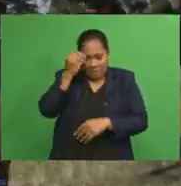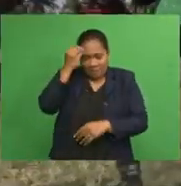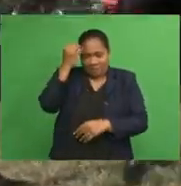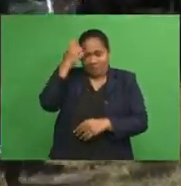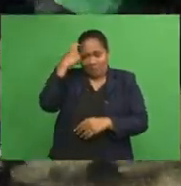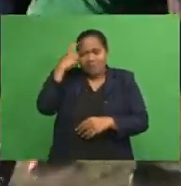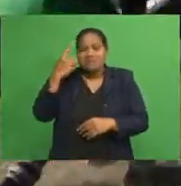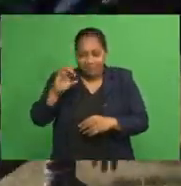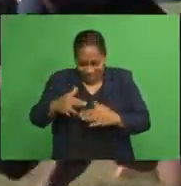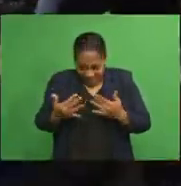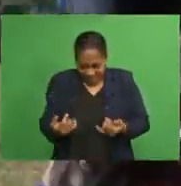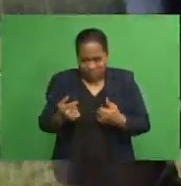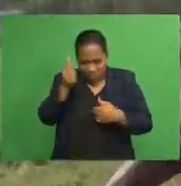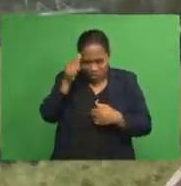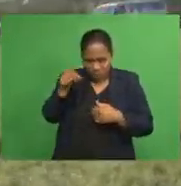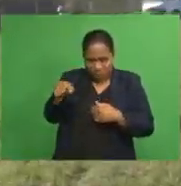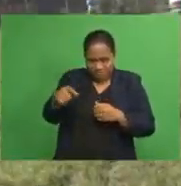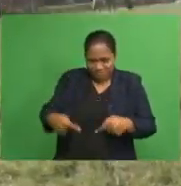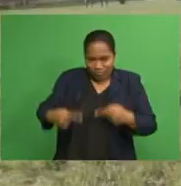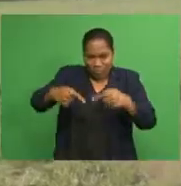intensity the Suva side brings to any match.